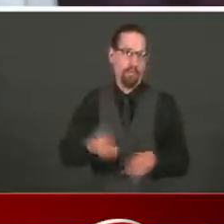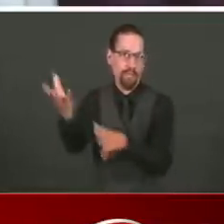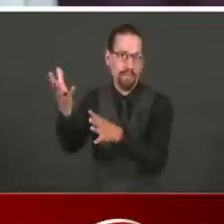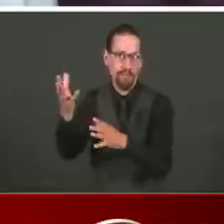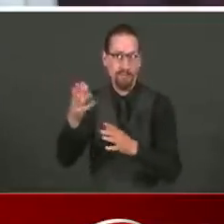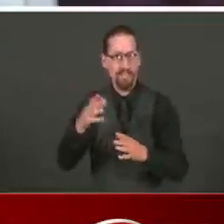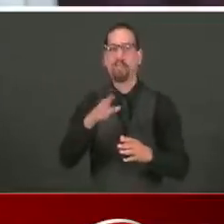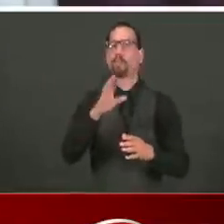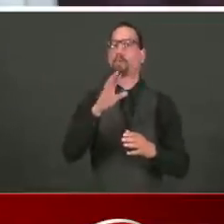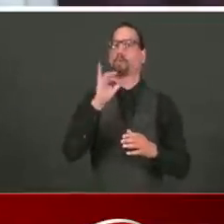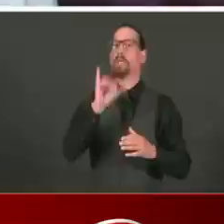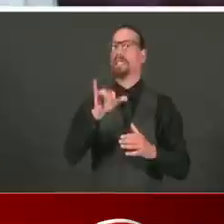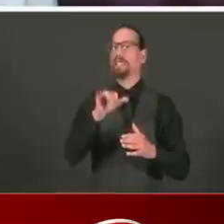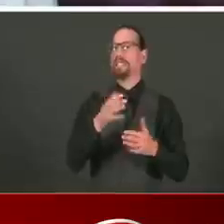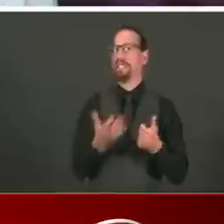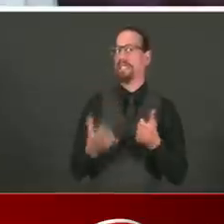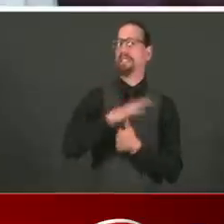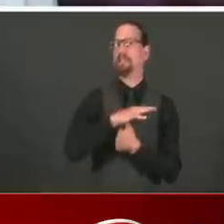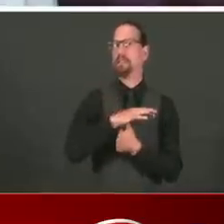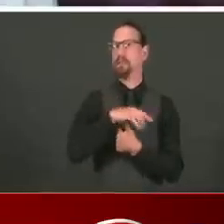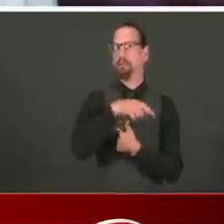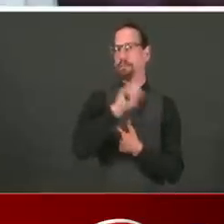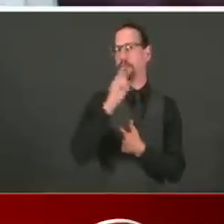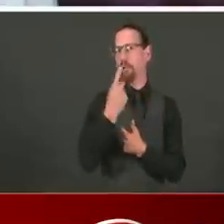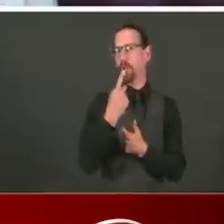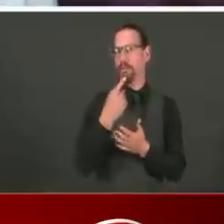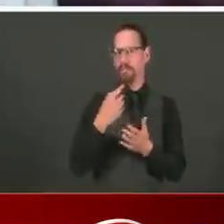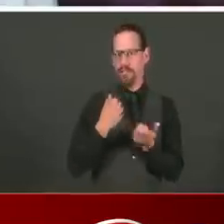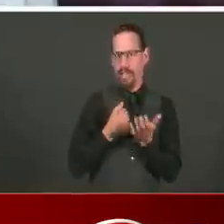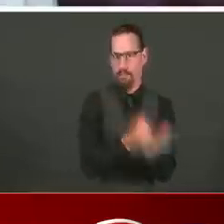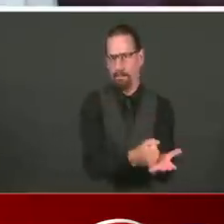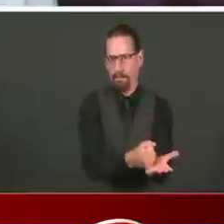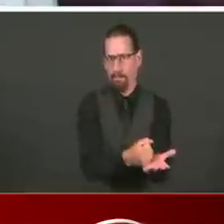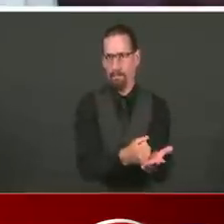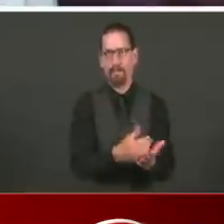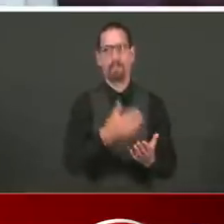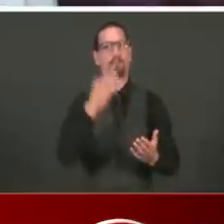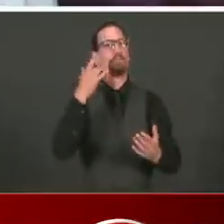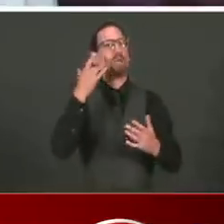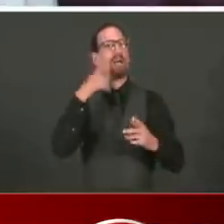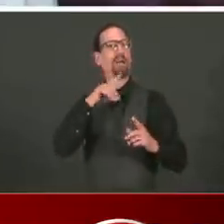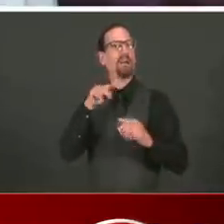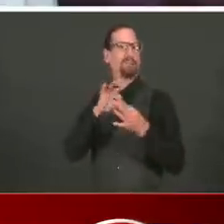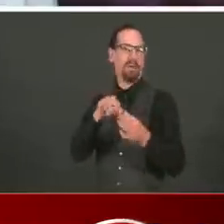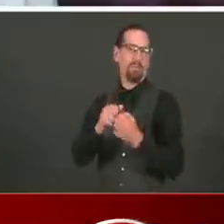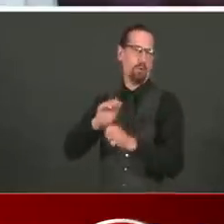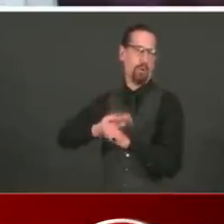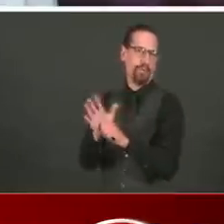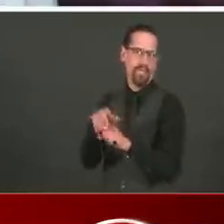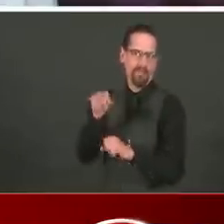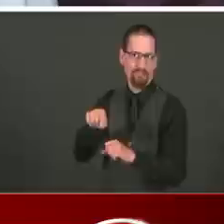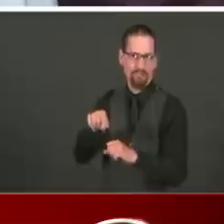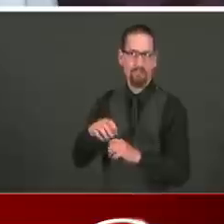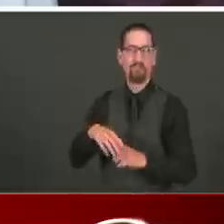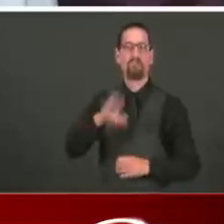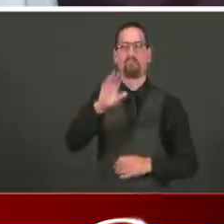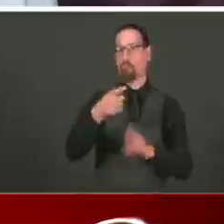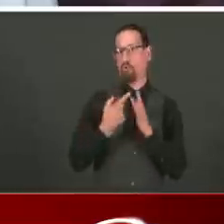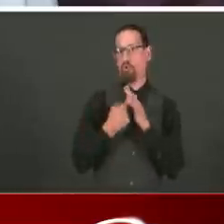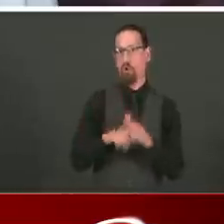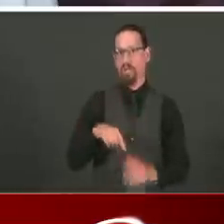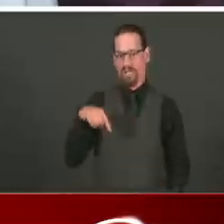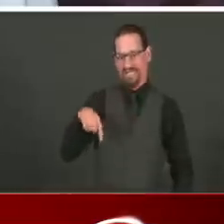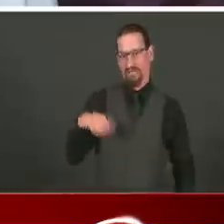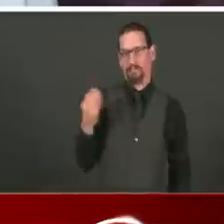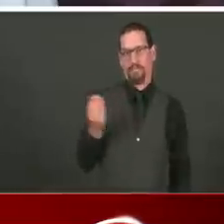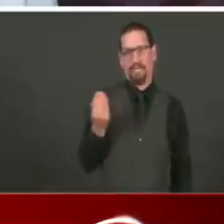they've lost income on account of COVID. Starting Monday, if you're in that category,